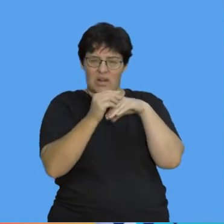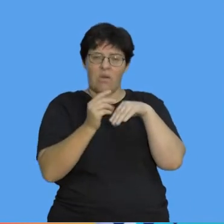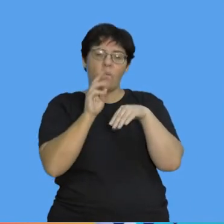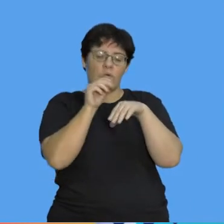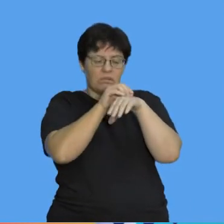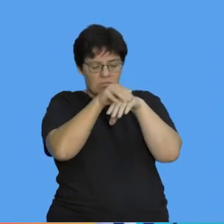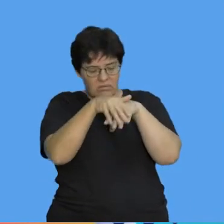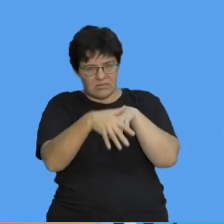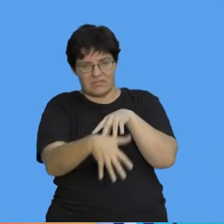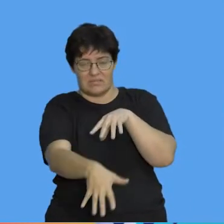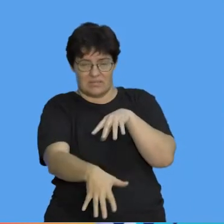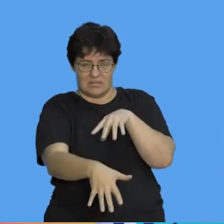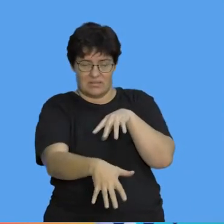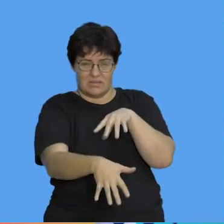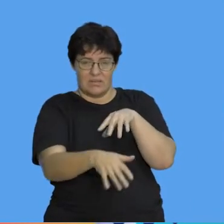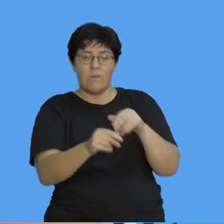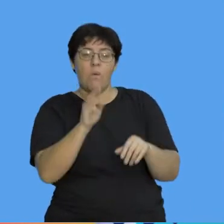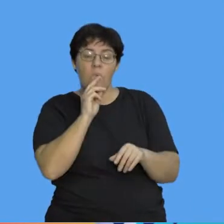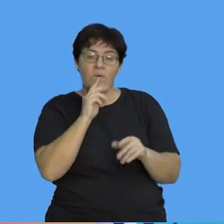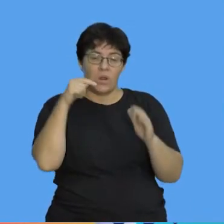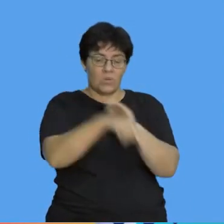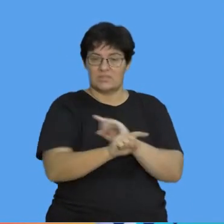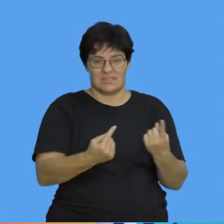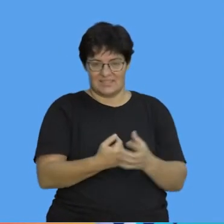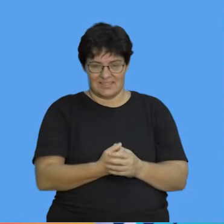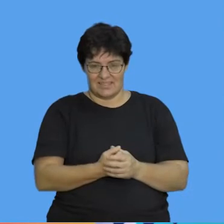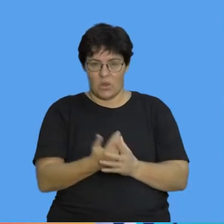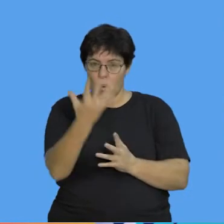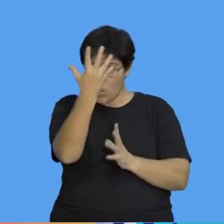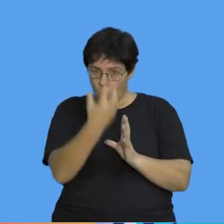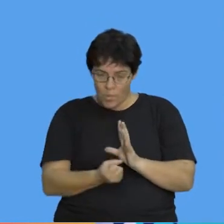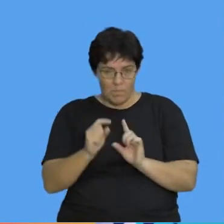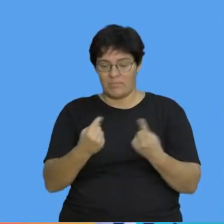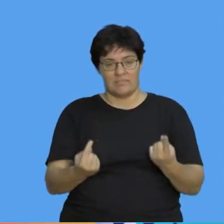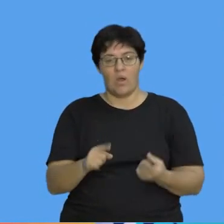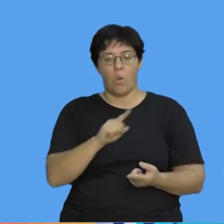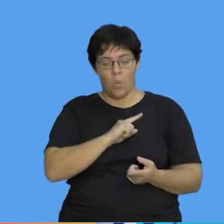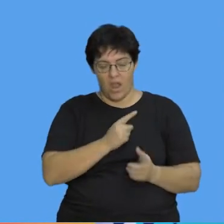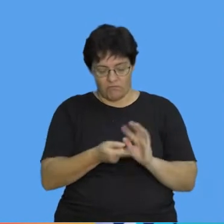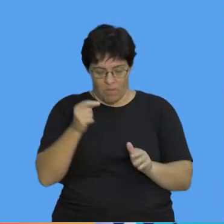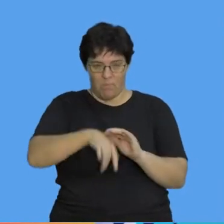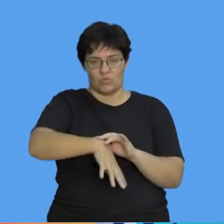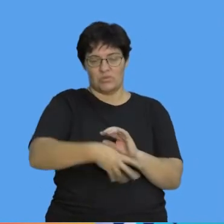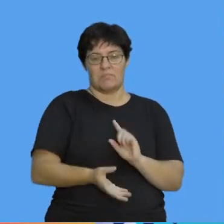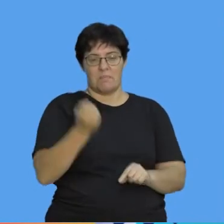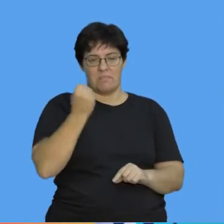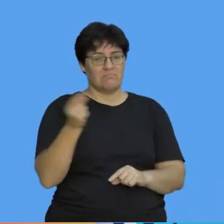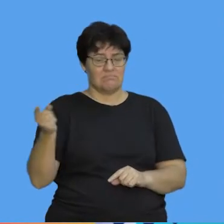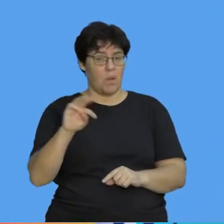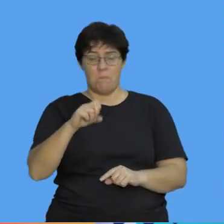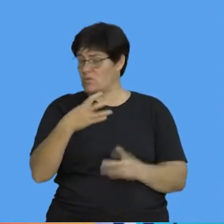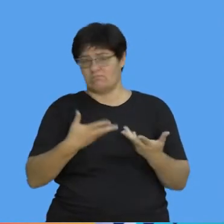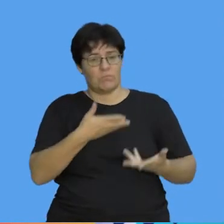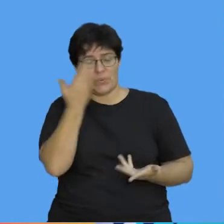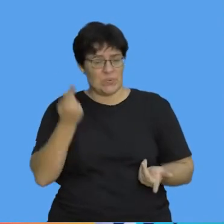waxy substance over them, so that we can't lose water and we can't absorb water because we need to get it from the